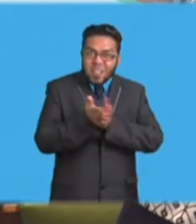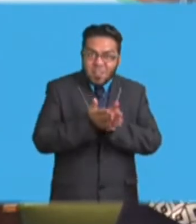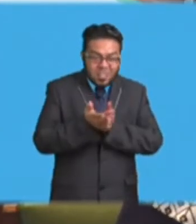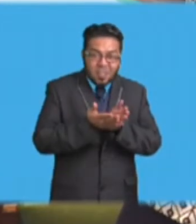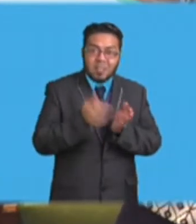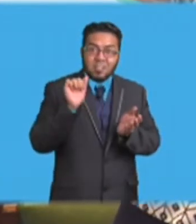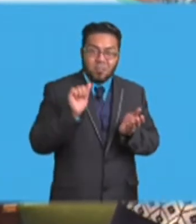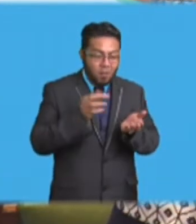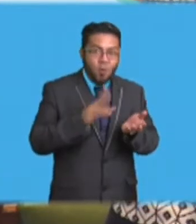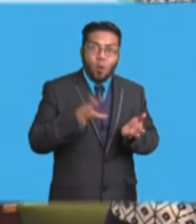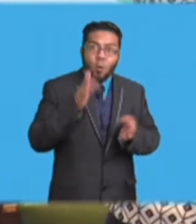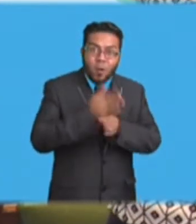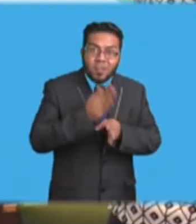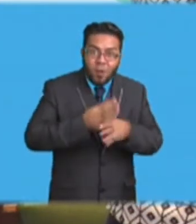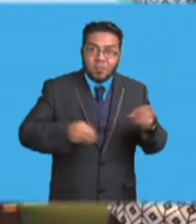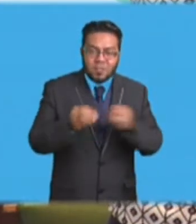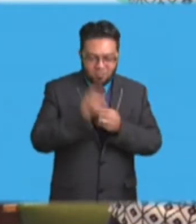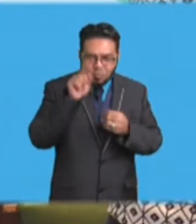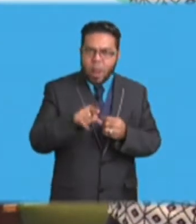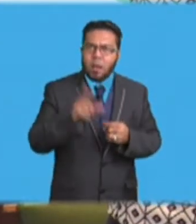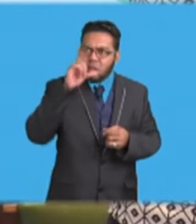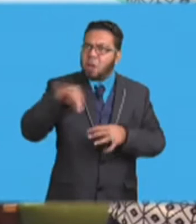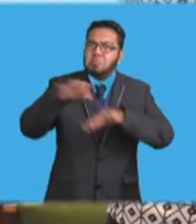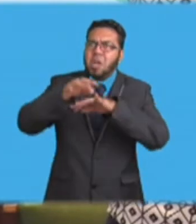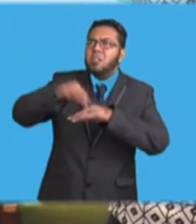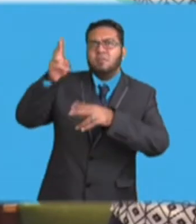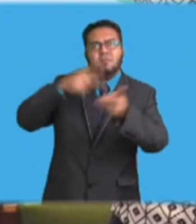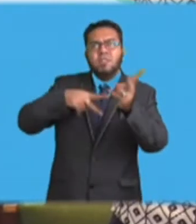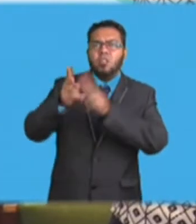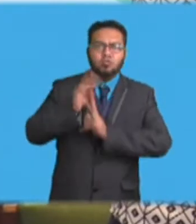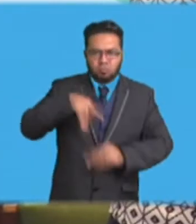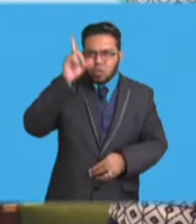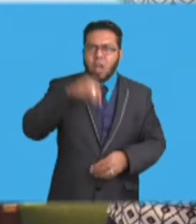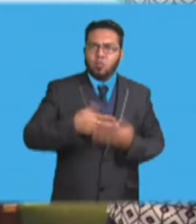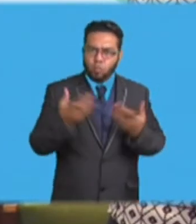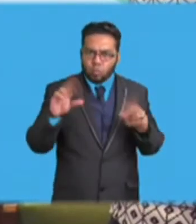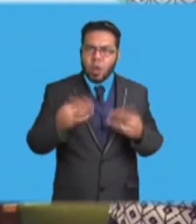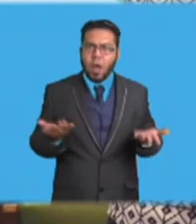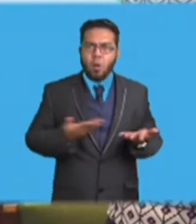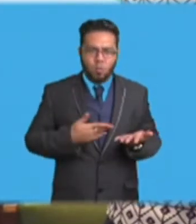Honorable Deputy Speaker, that in a nutshell is an update on the REACH